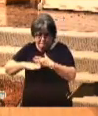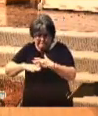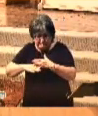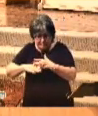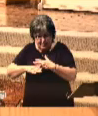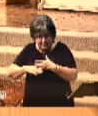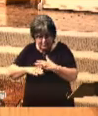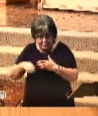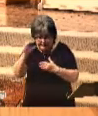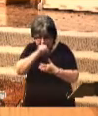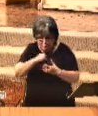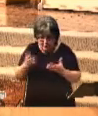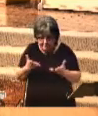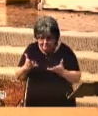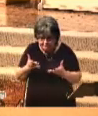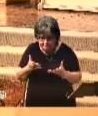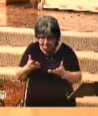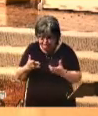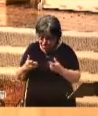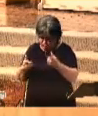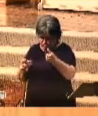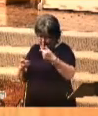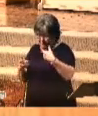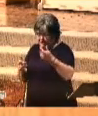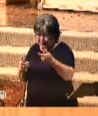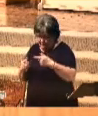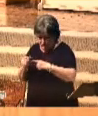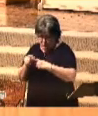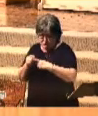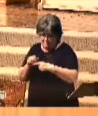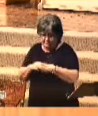Guess what? You and I are going to have words.